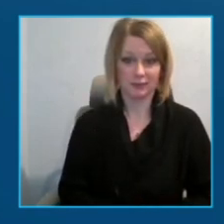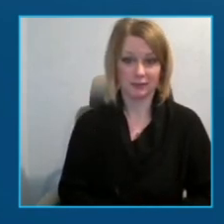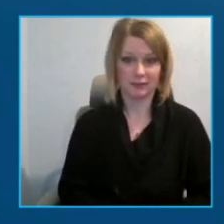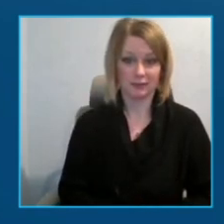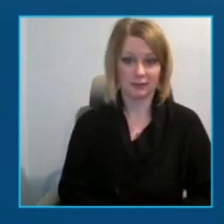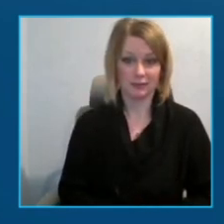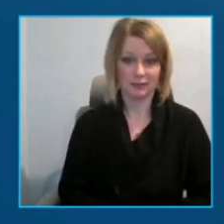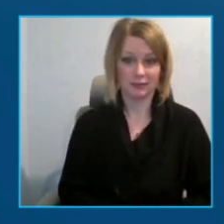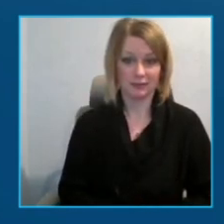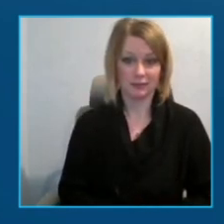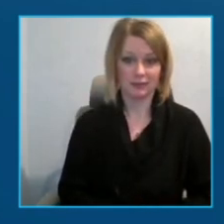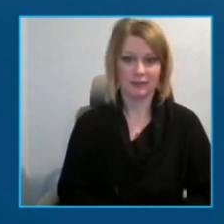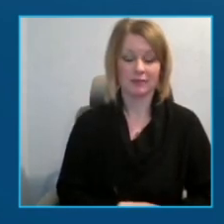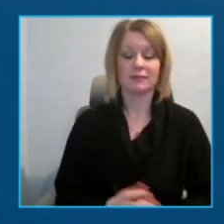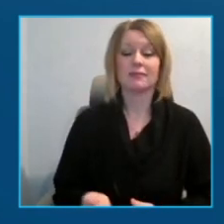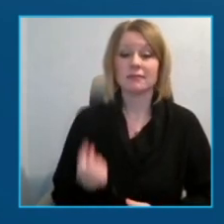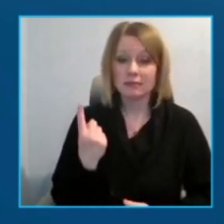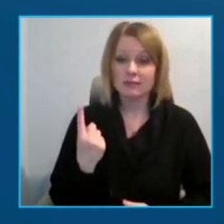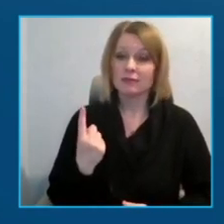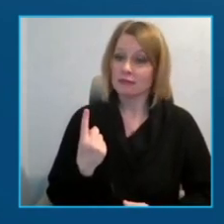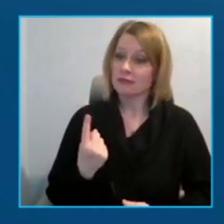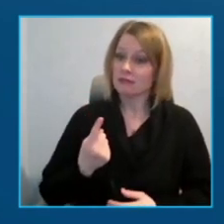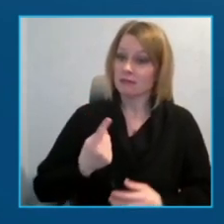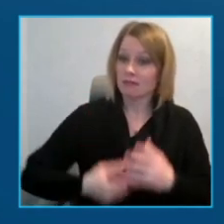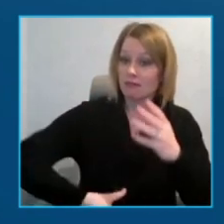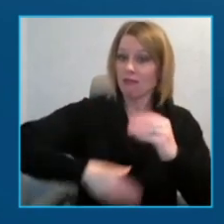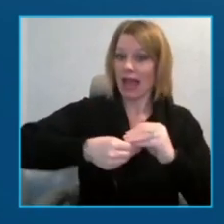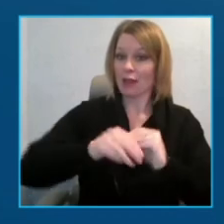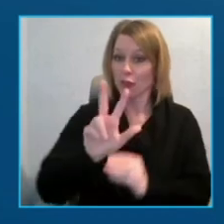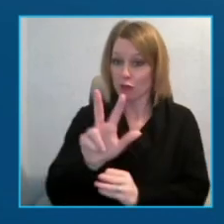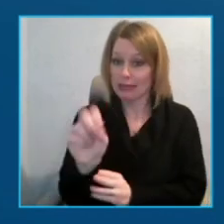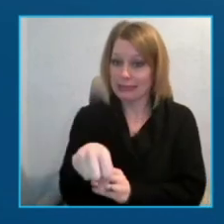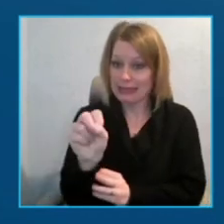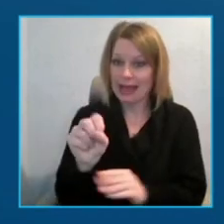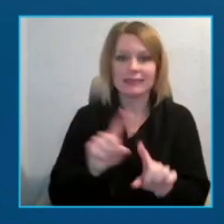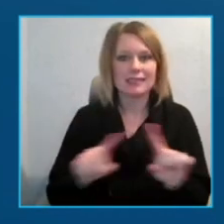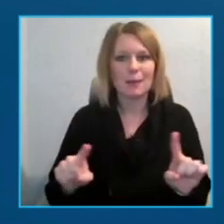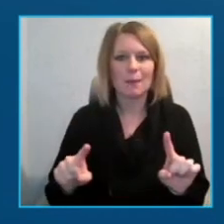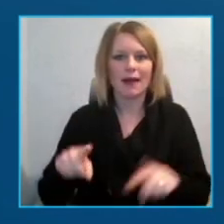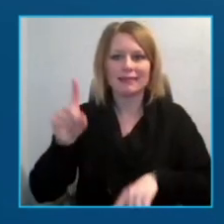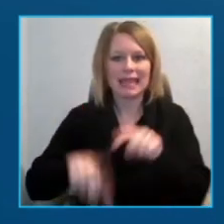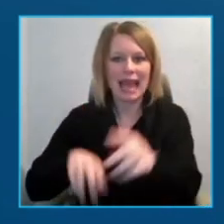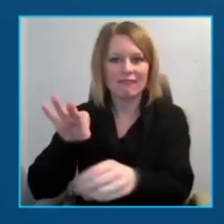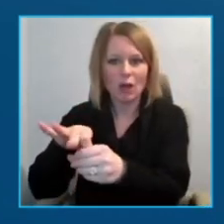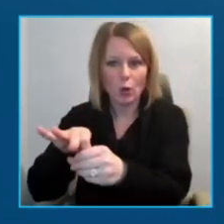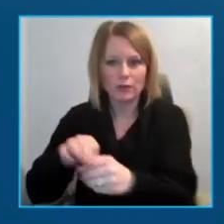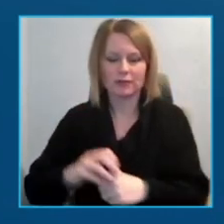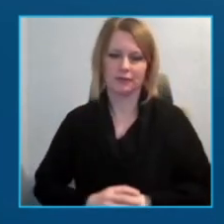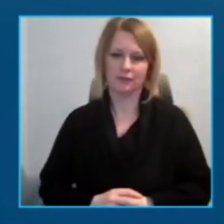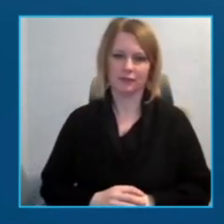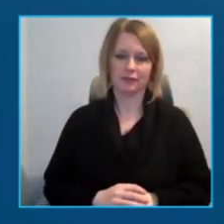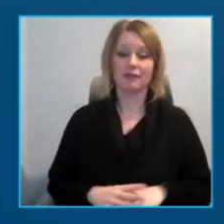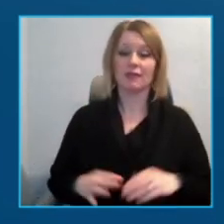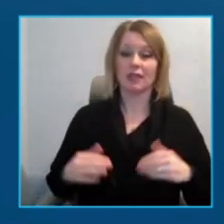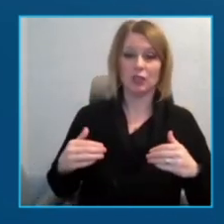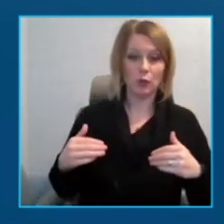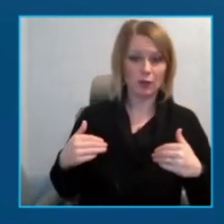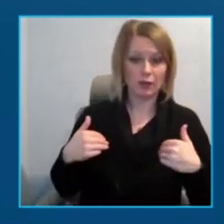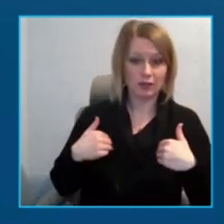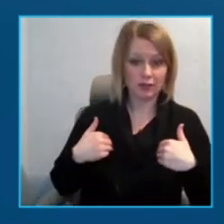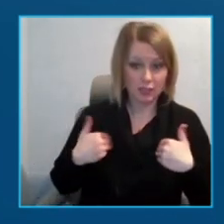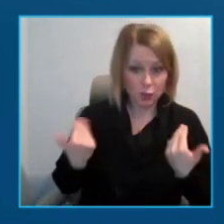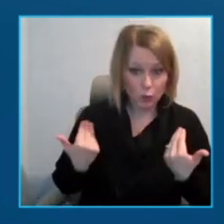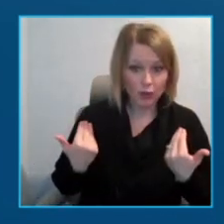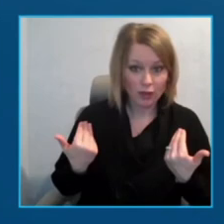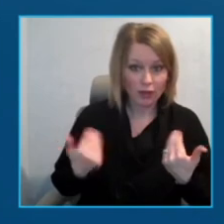in non-voting positions. If you look at youth, and youth was in the original